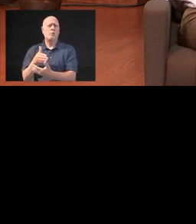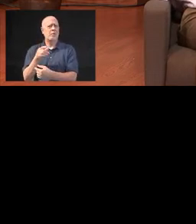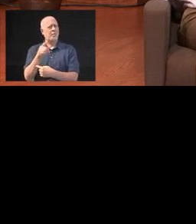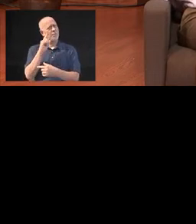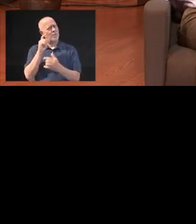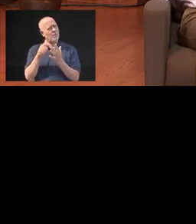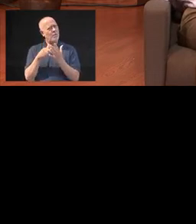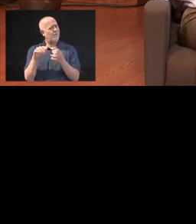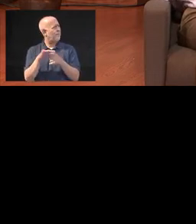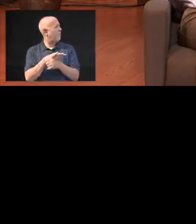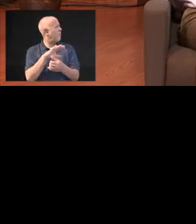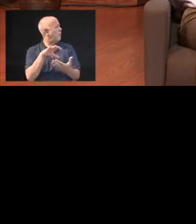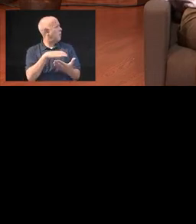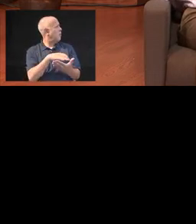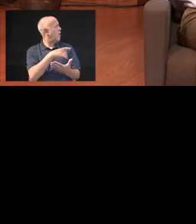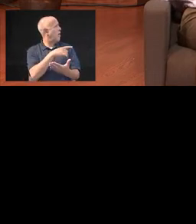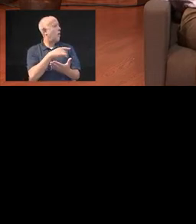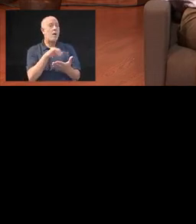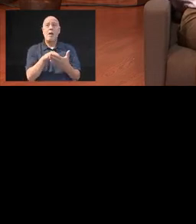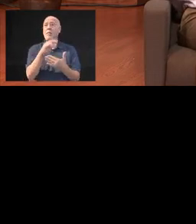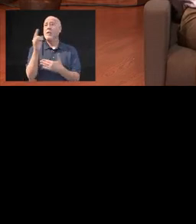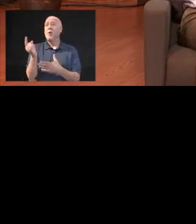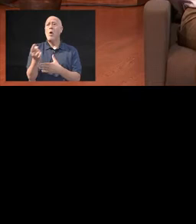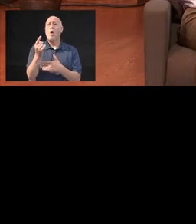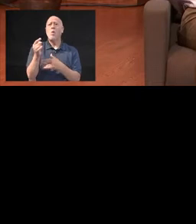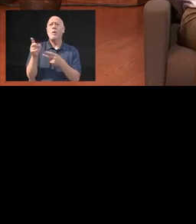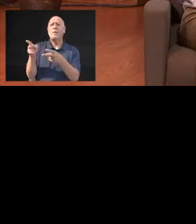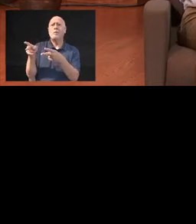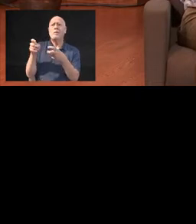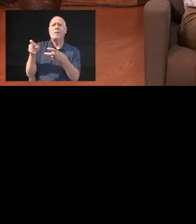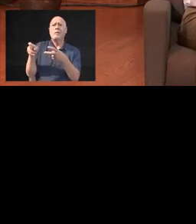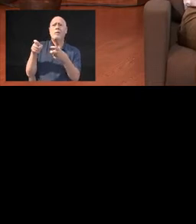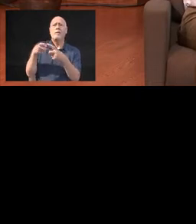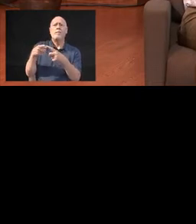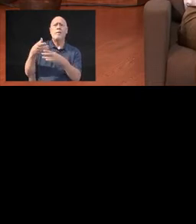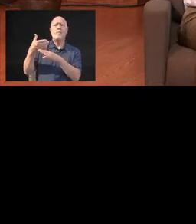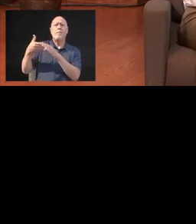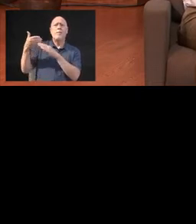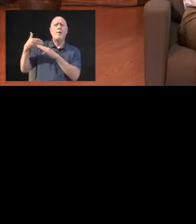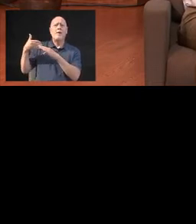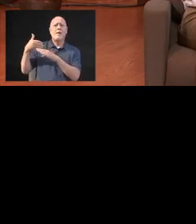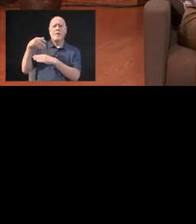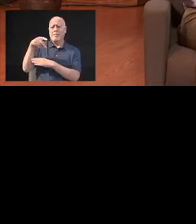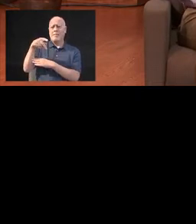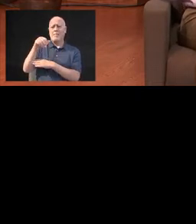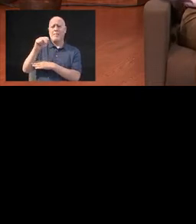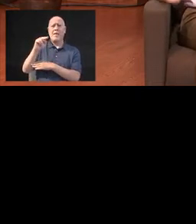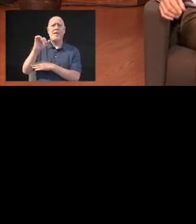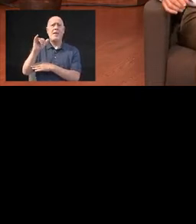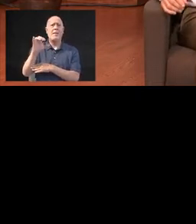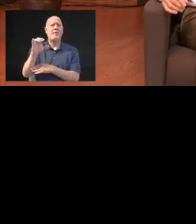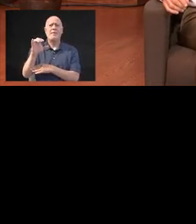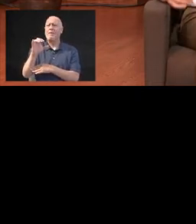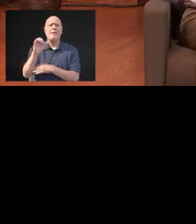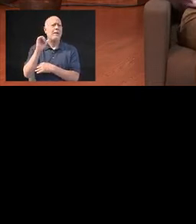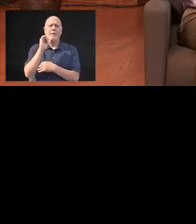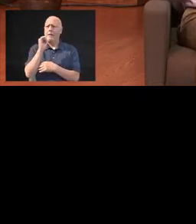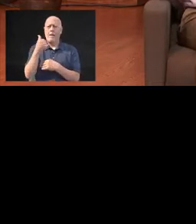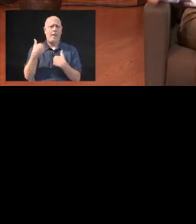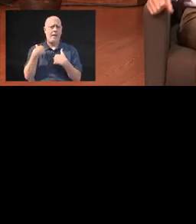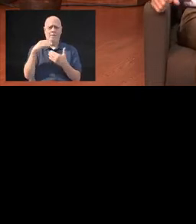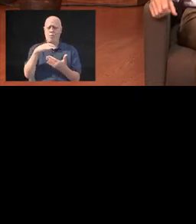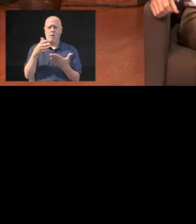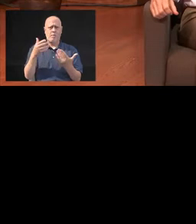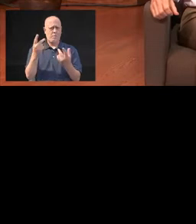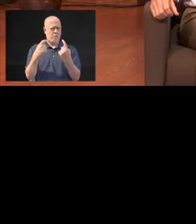a full choir singing, that's always footage from an archived pre-pandemic service. We are not using a full choir. I received